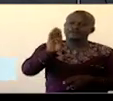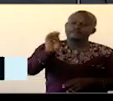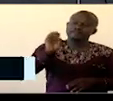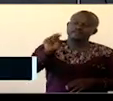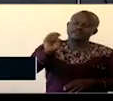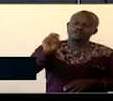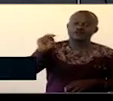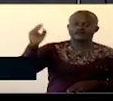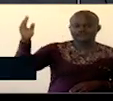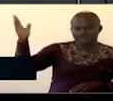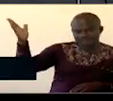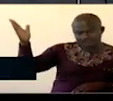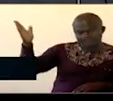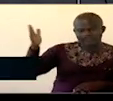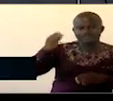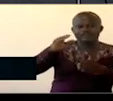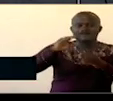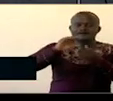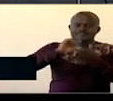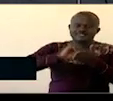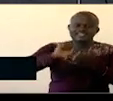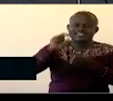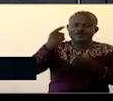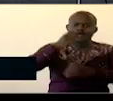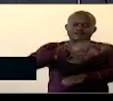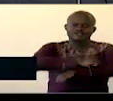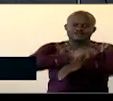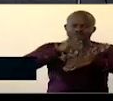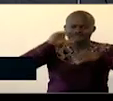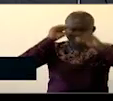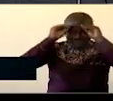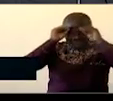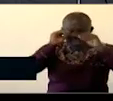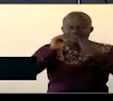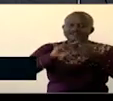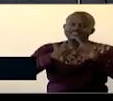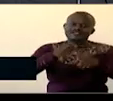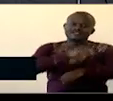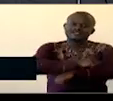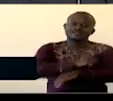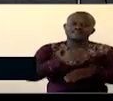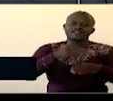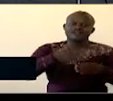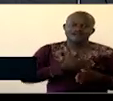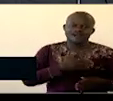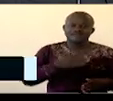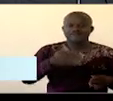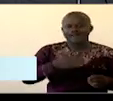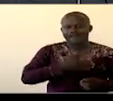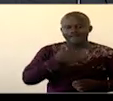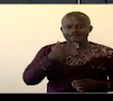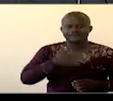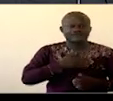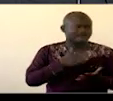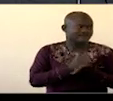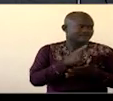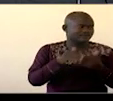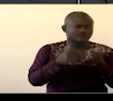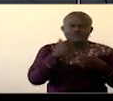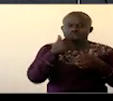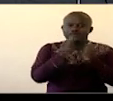will be taking Senior 1 students. Dear students, I'm very happy to be with